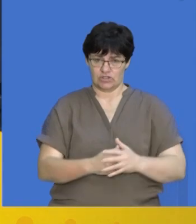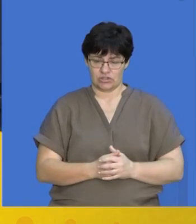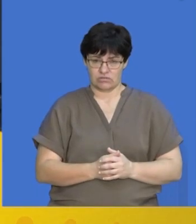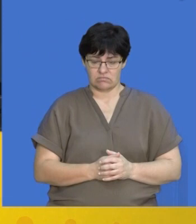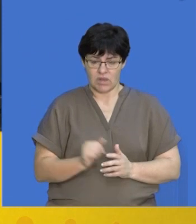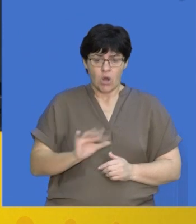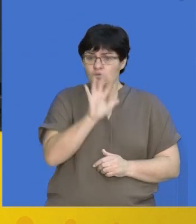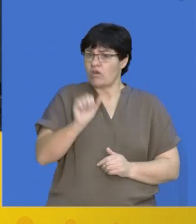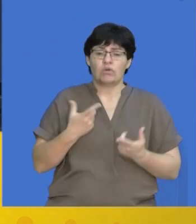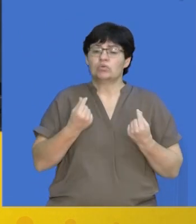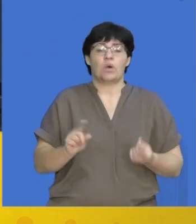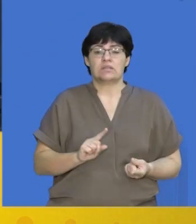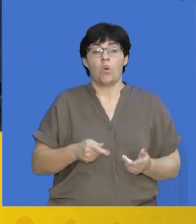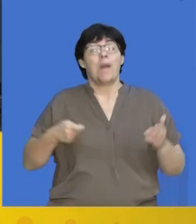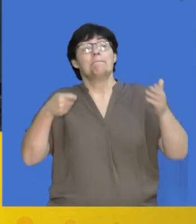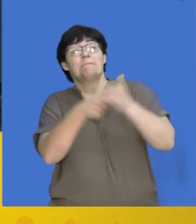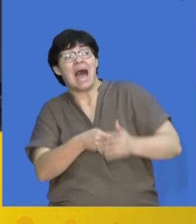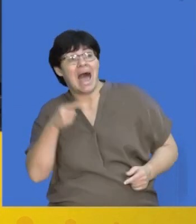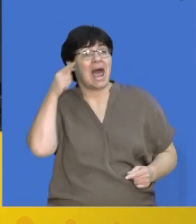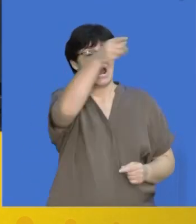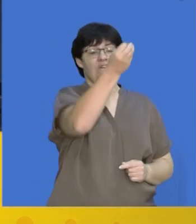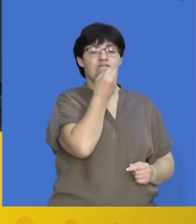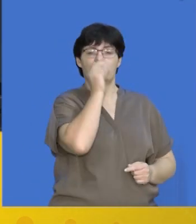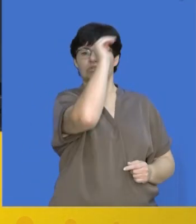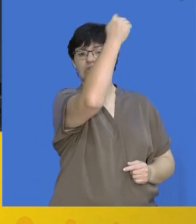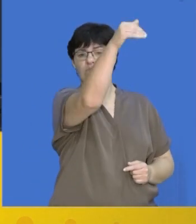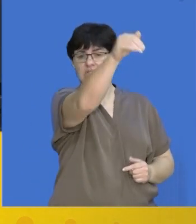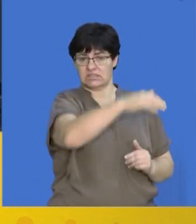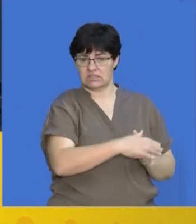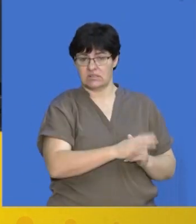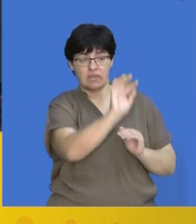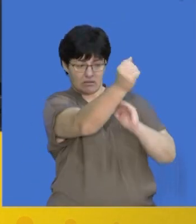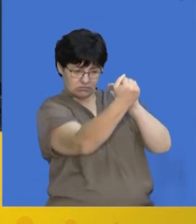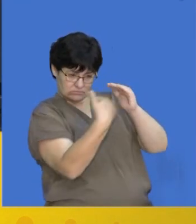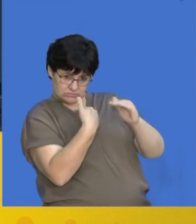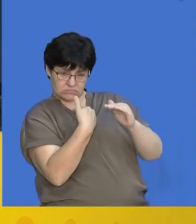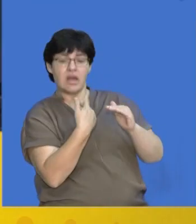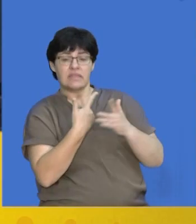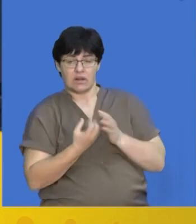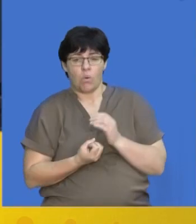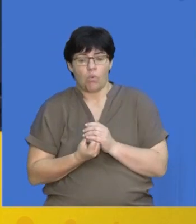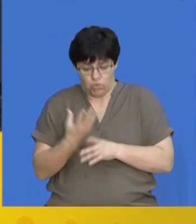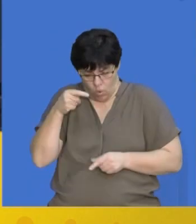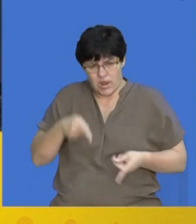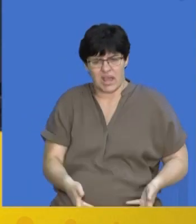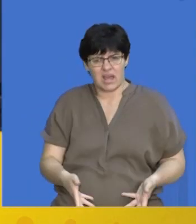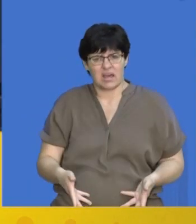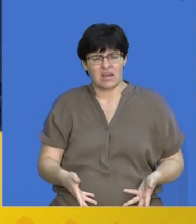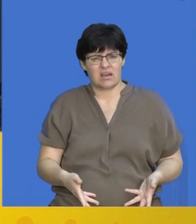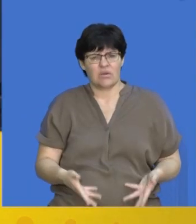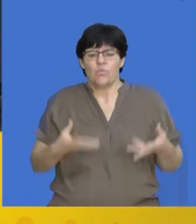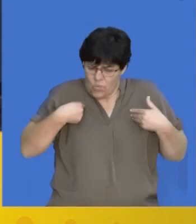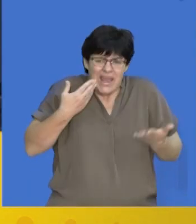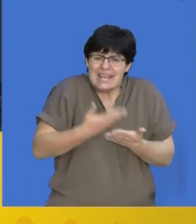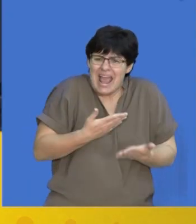Africa? We are buying genetically modified samples to grow in this country. We've got an